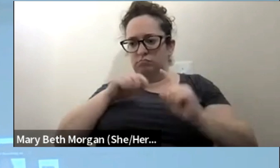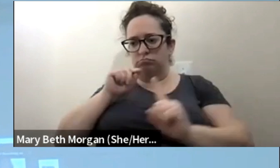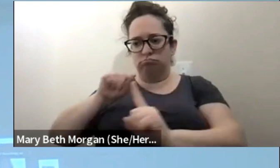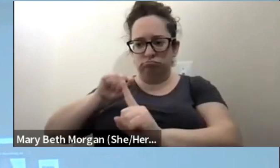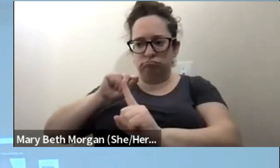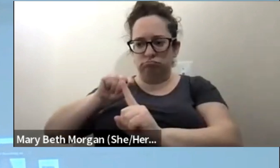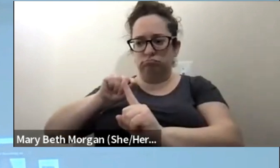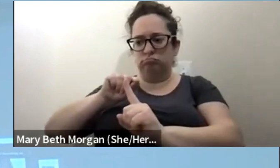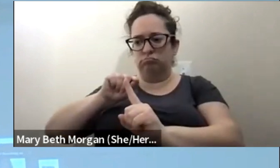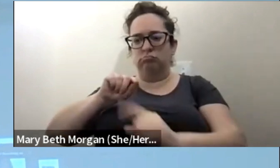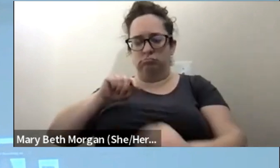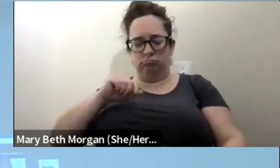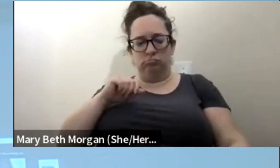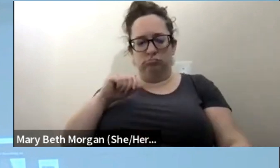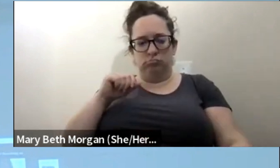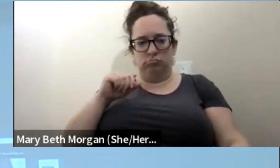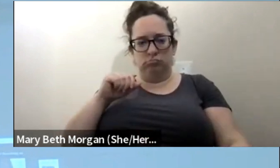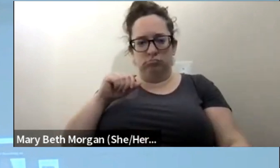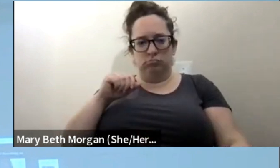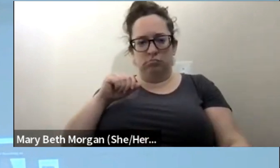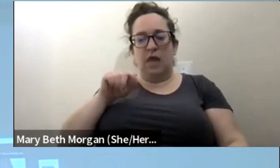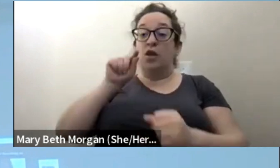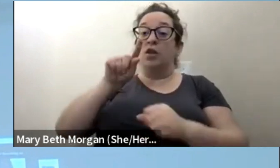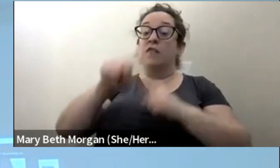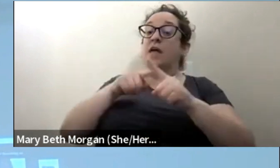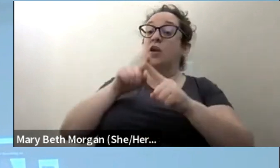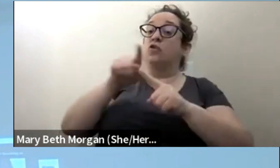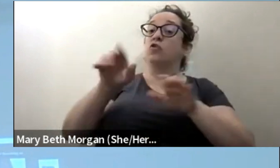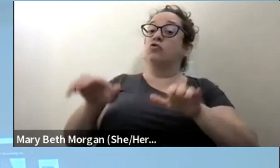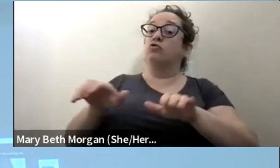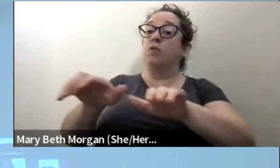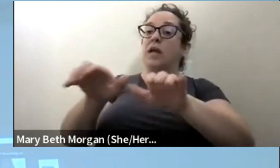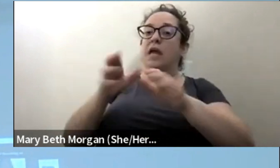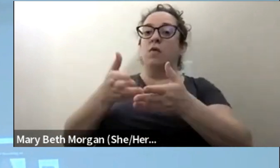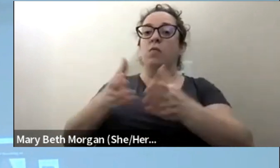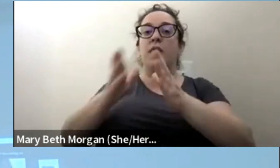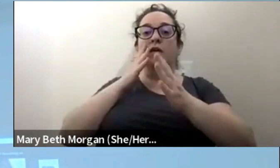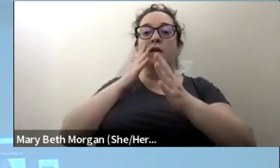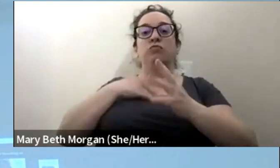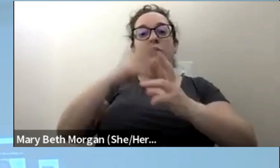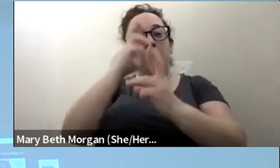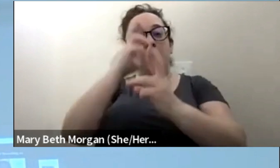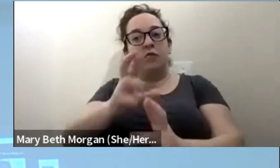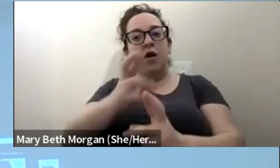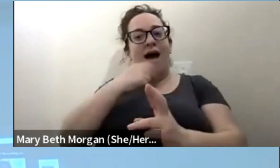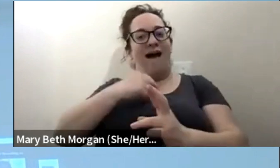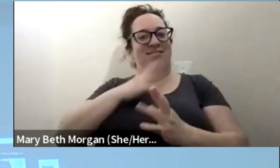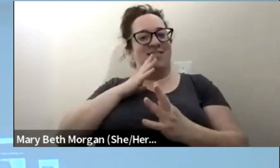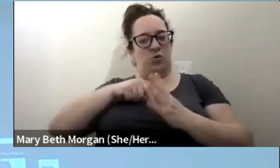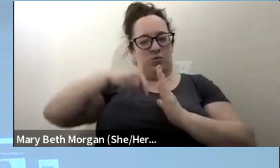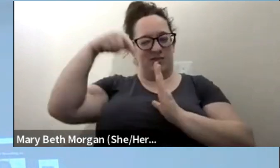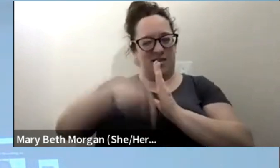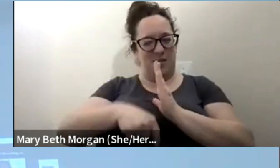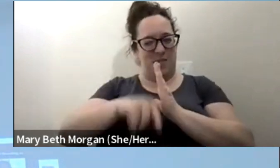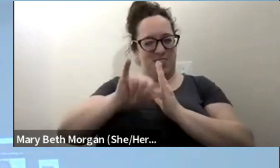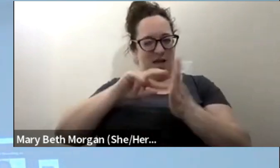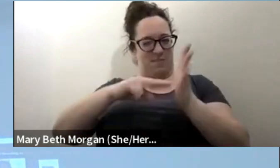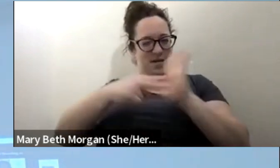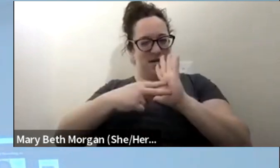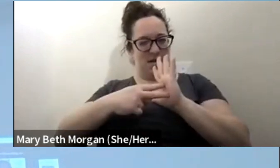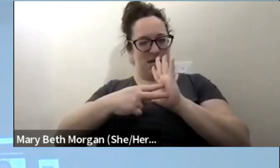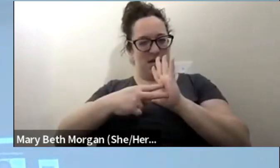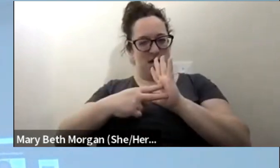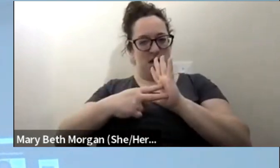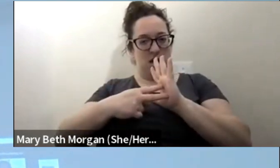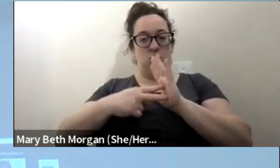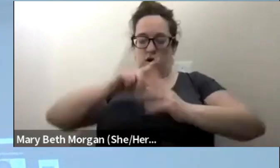Yeah, it's there for you. And then you're doing it in a way that's respectful